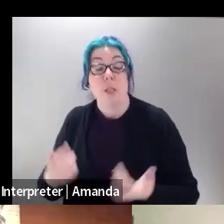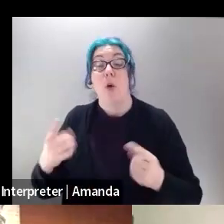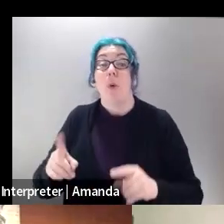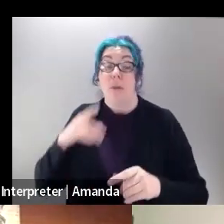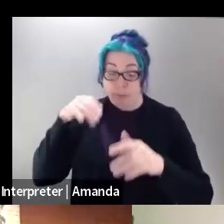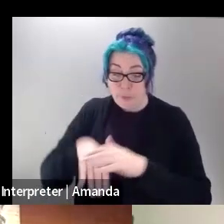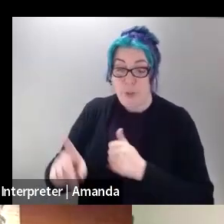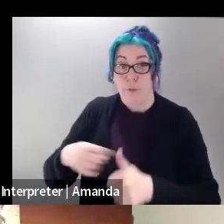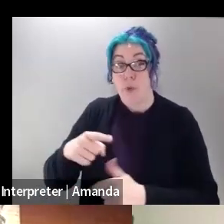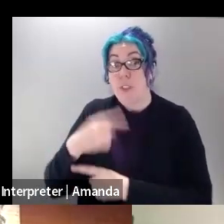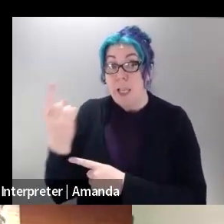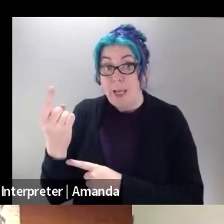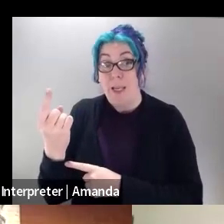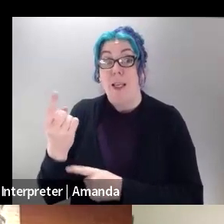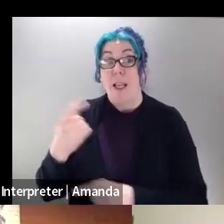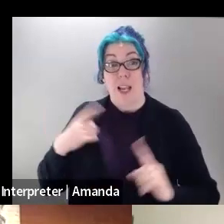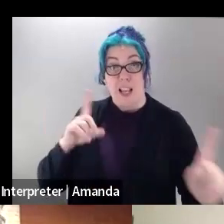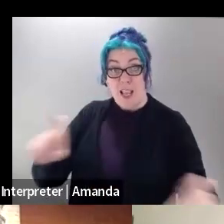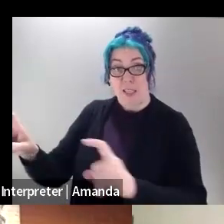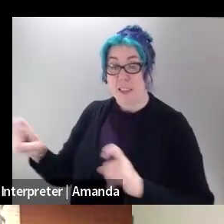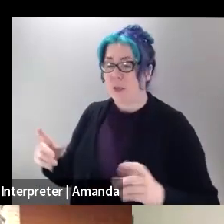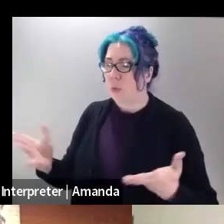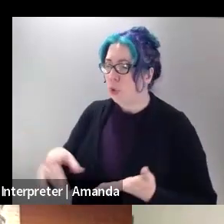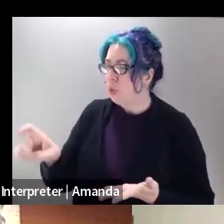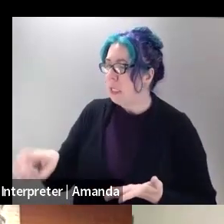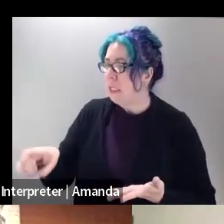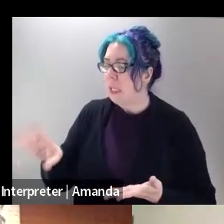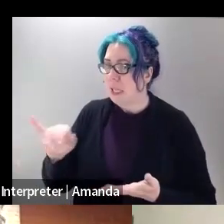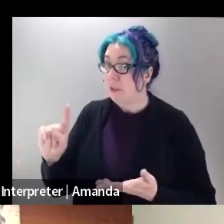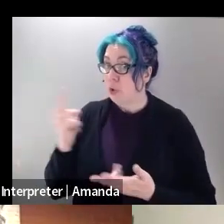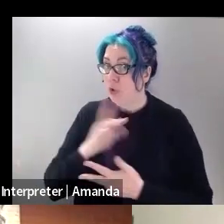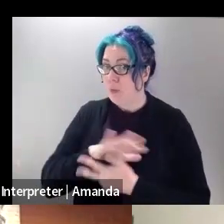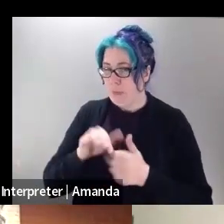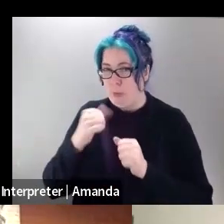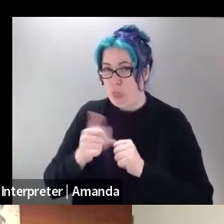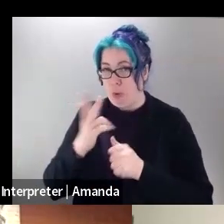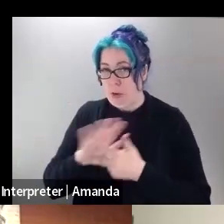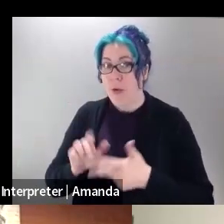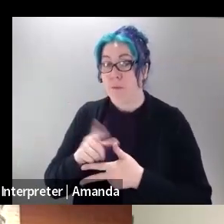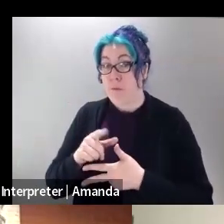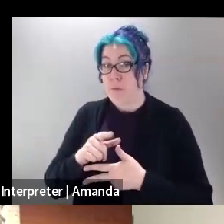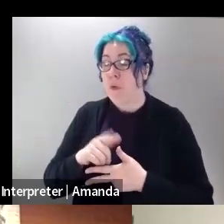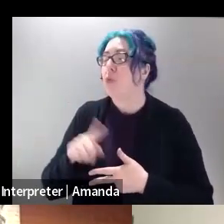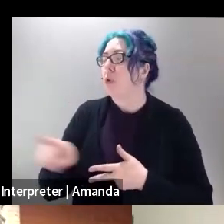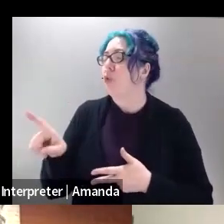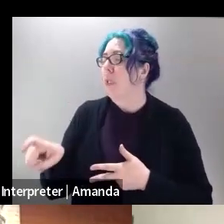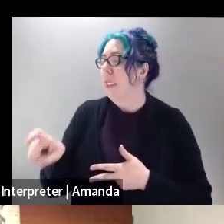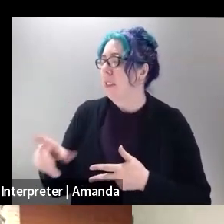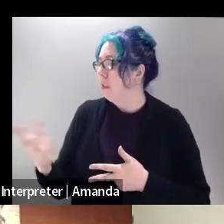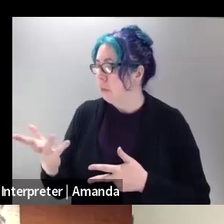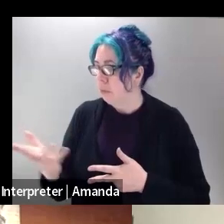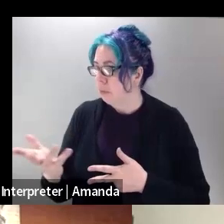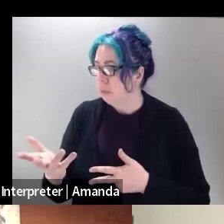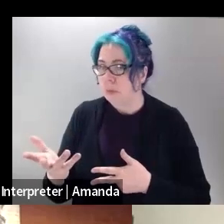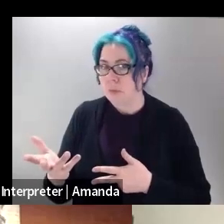broad, what do you need bucket, which I'll usually start as a broad question. And really fortunately, in the last couple